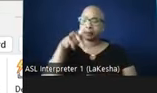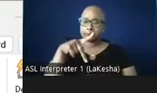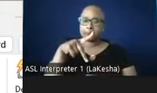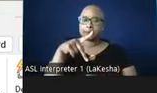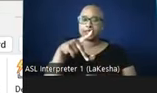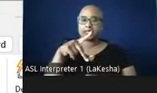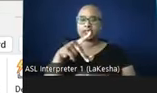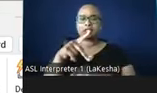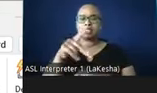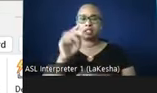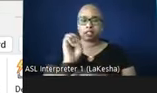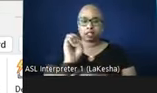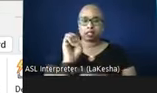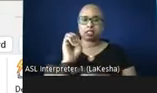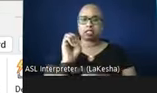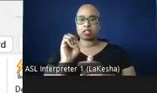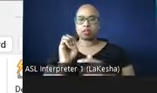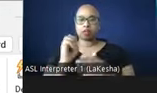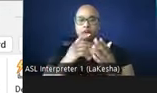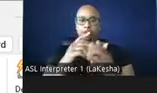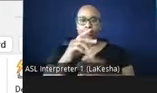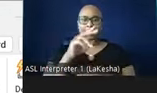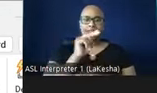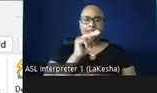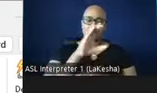I could kind of break them out into